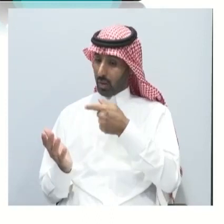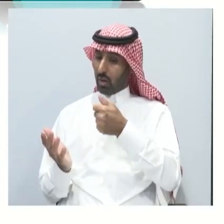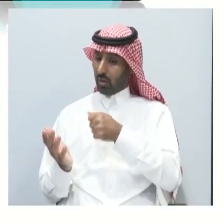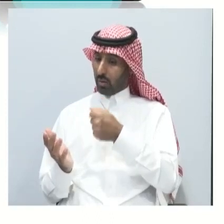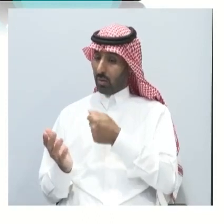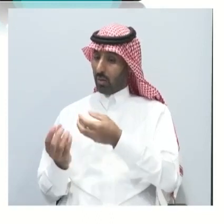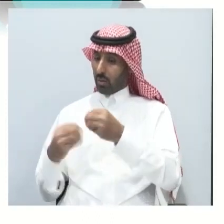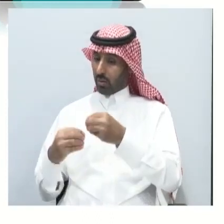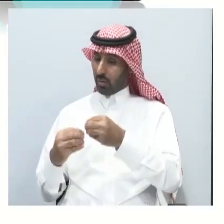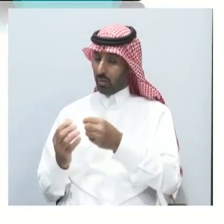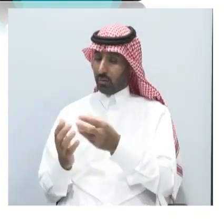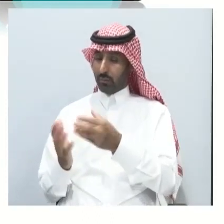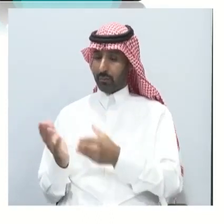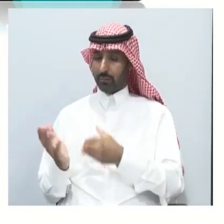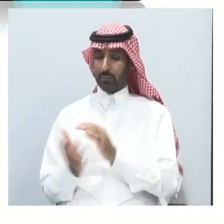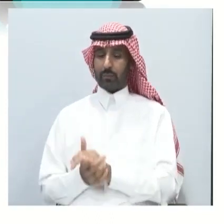and edit your essay.